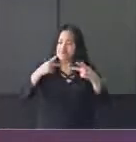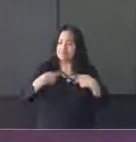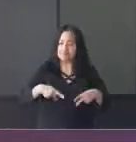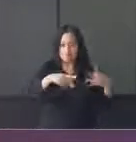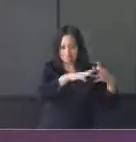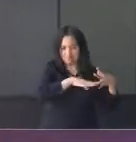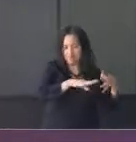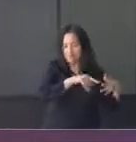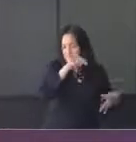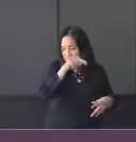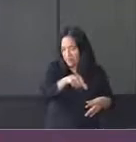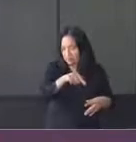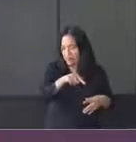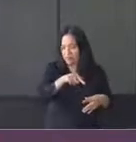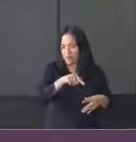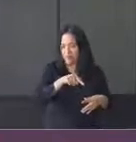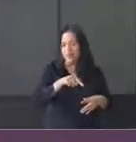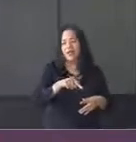evidently migrants